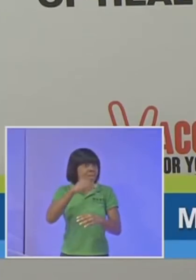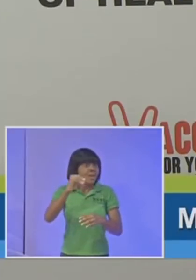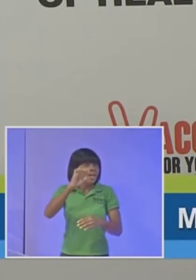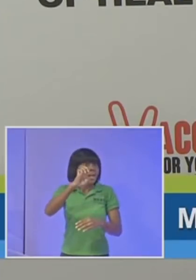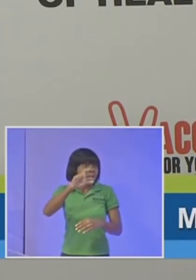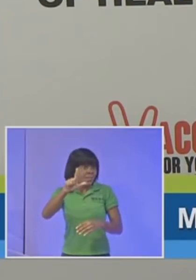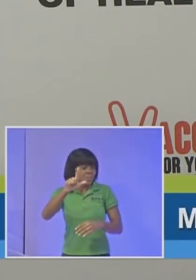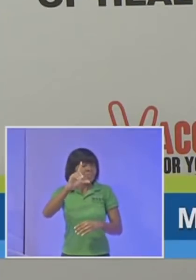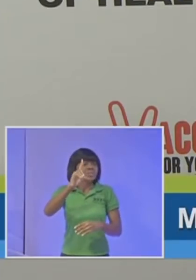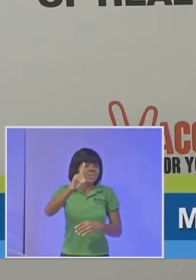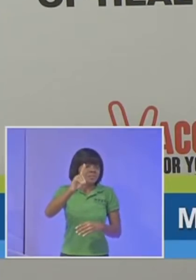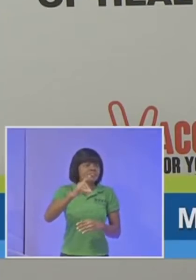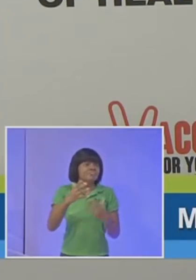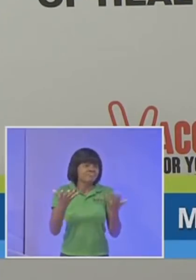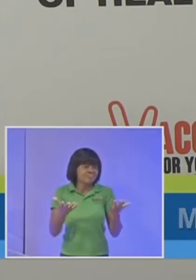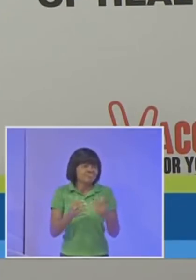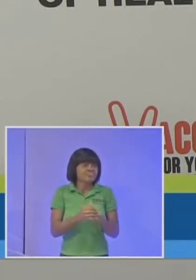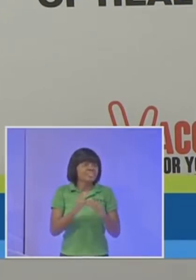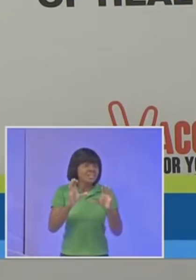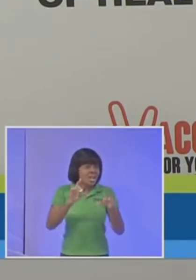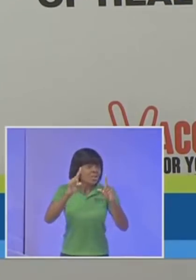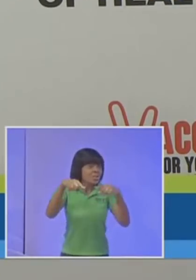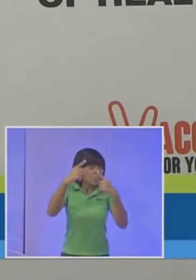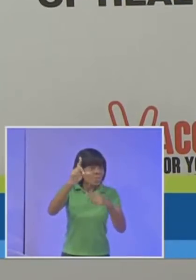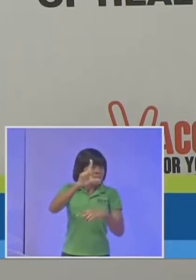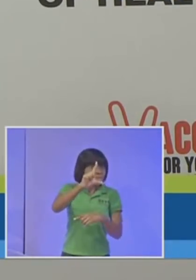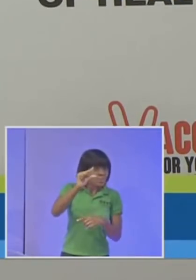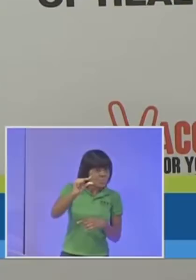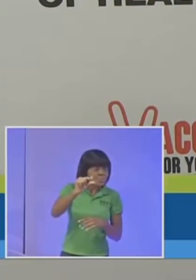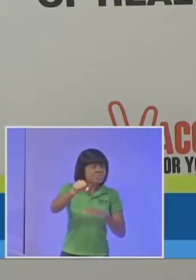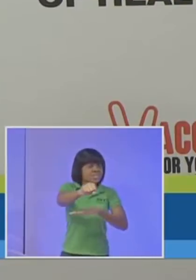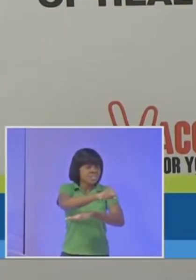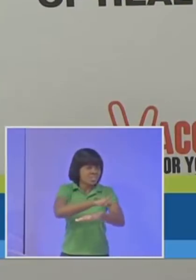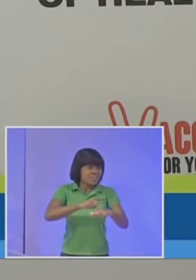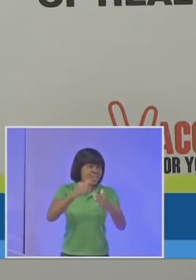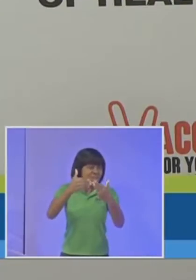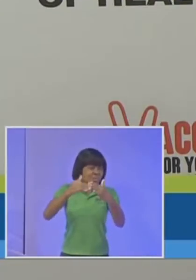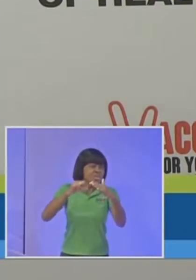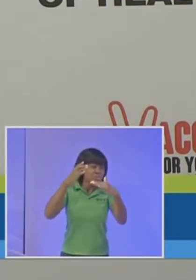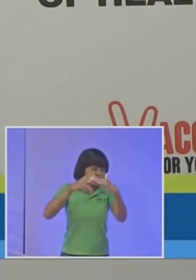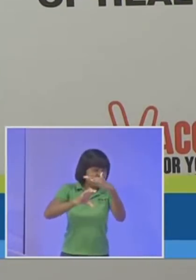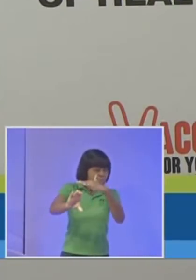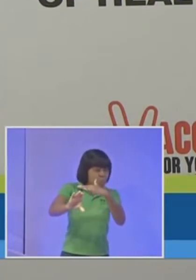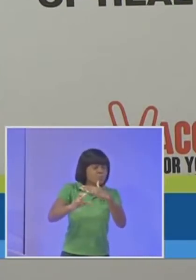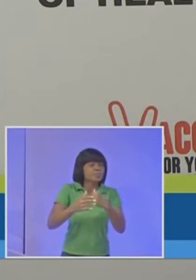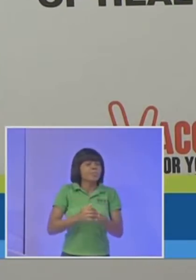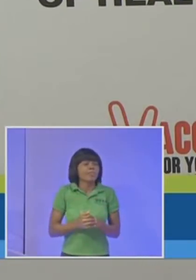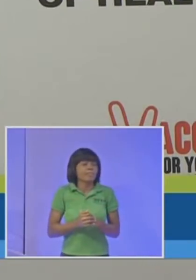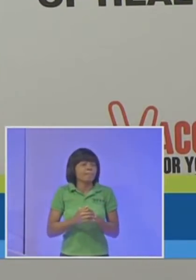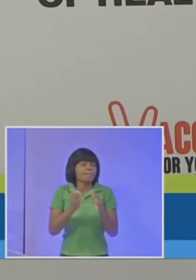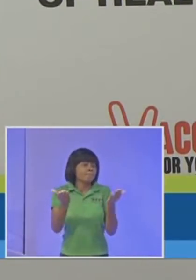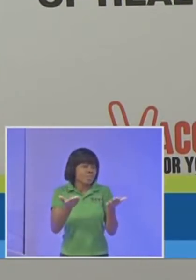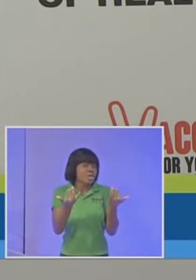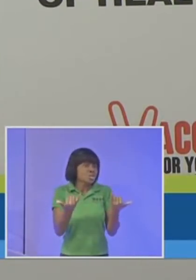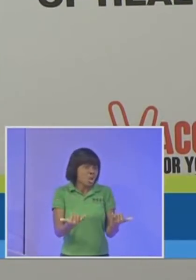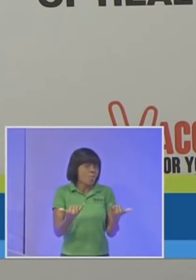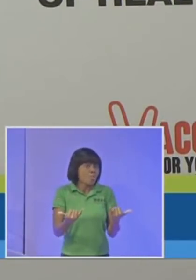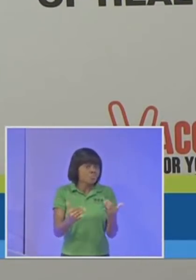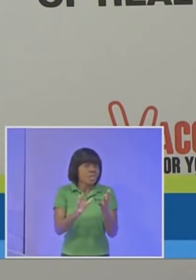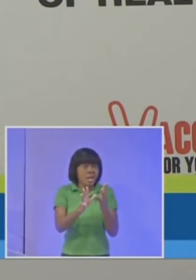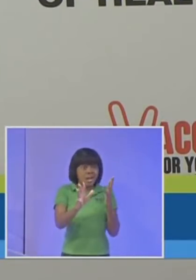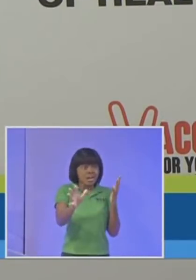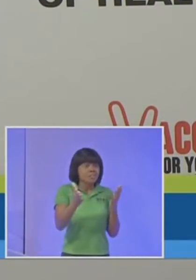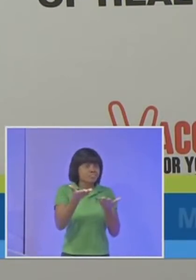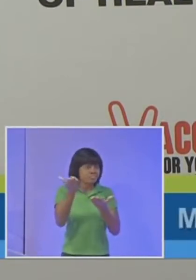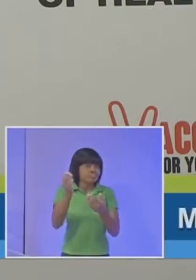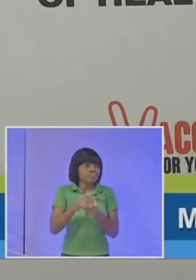at 3 as well. The Larry Gomes Stadium, you can walk in and drive into Larry Gomes Stadium. Sapa is